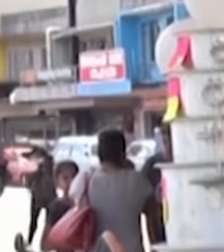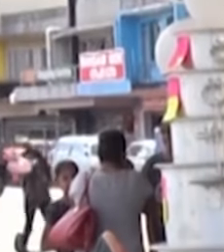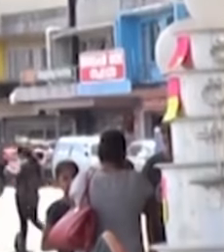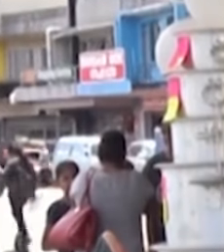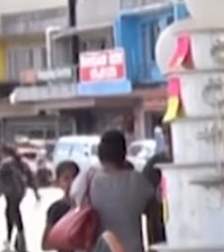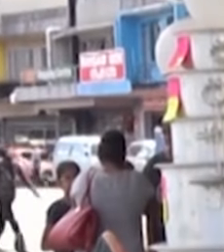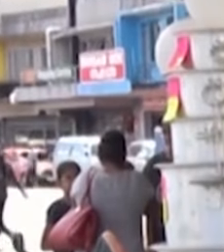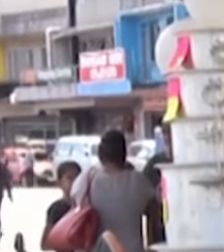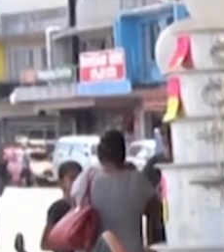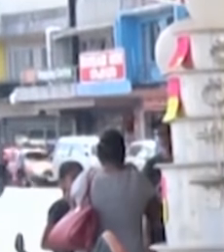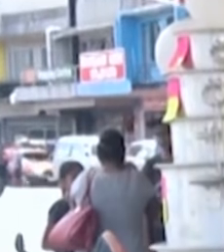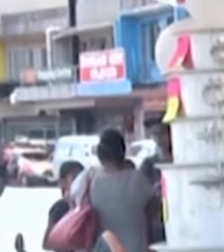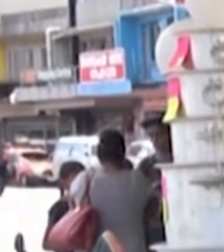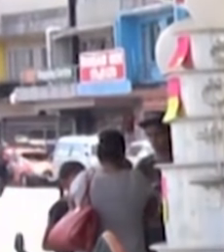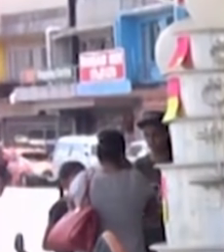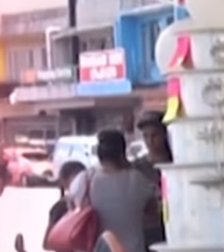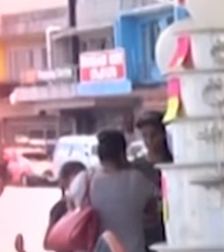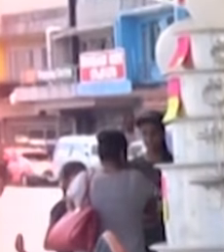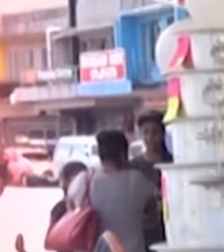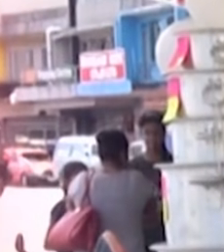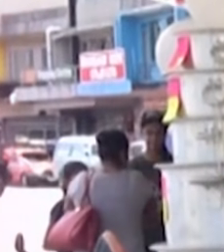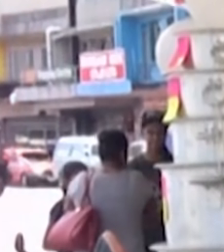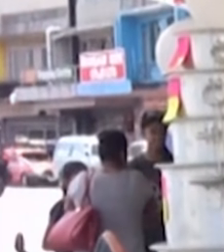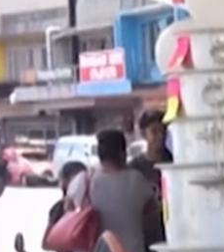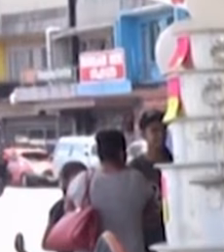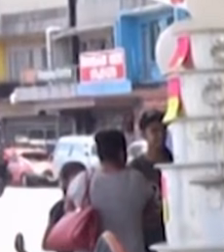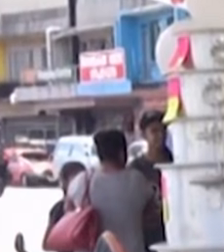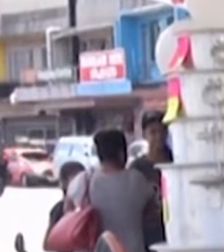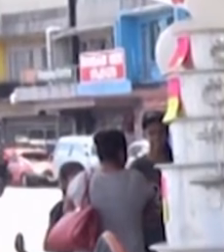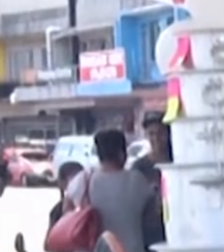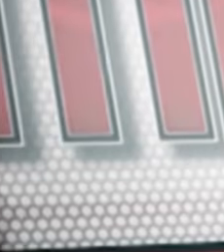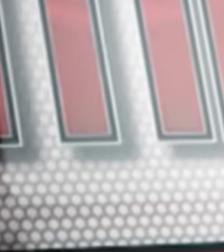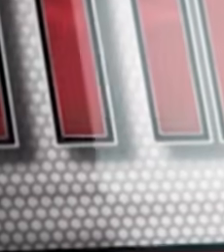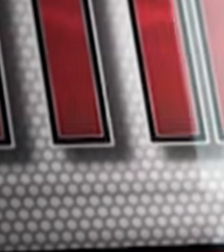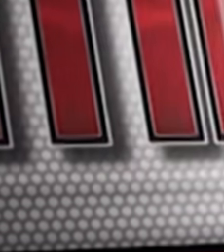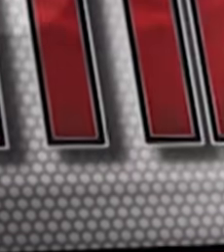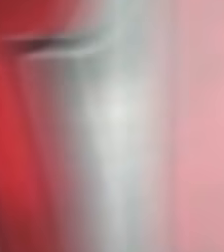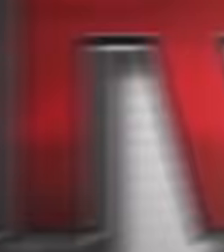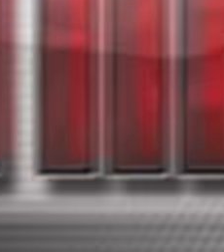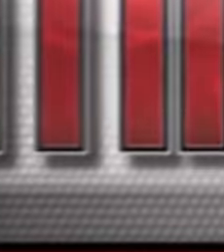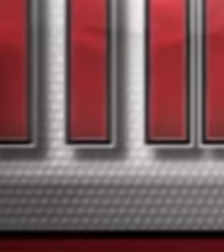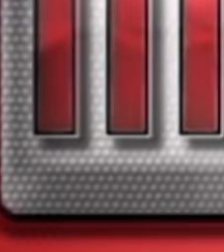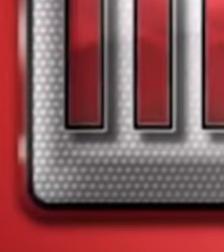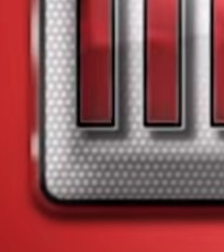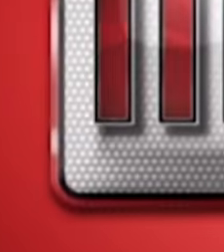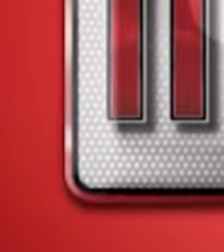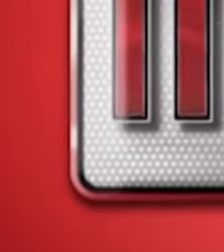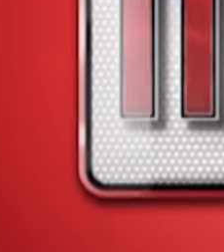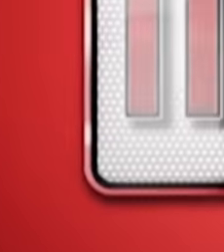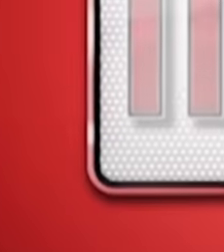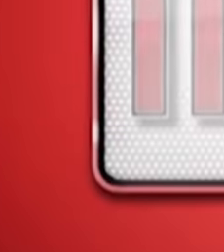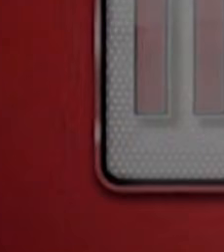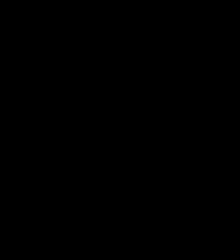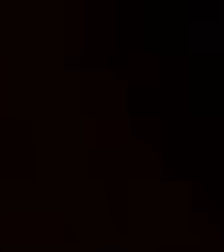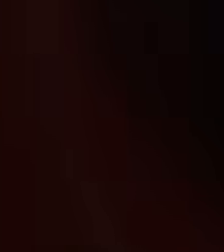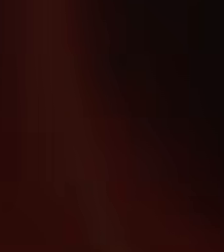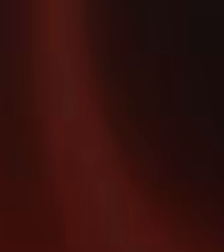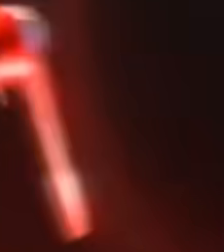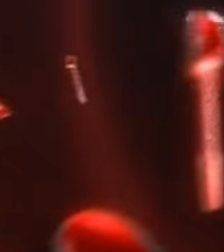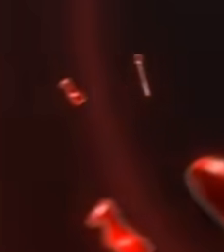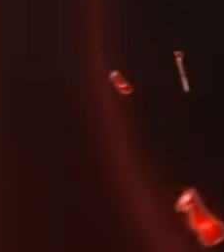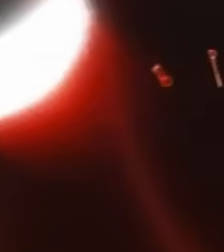My name is Neha and I'm from Karavi. And Mirchi FM, it's hot. Mirchi FM, it's hot.